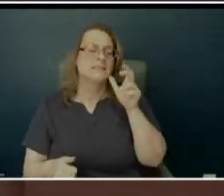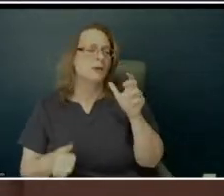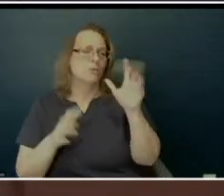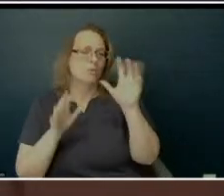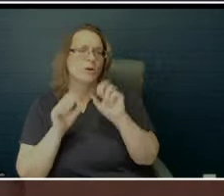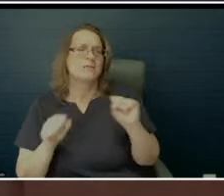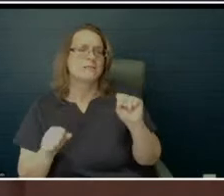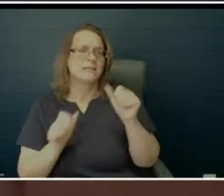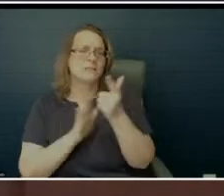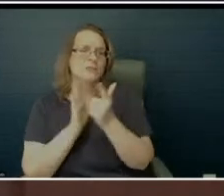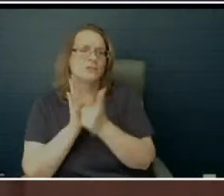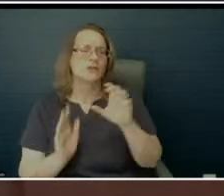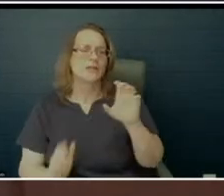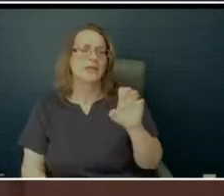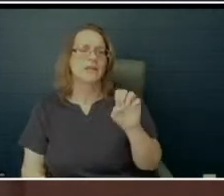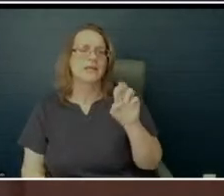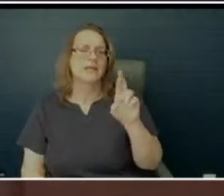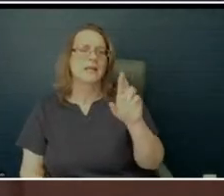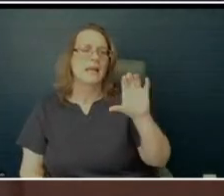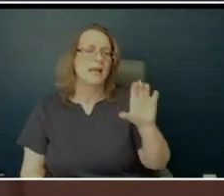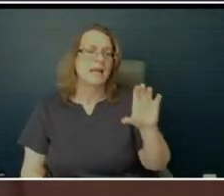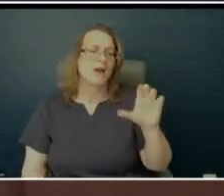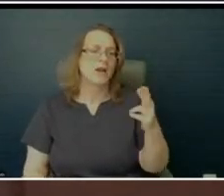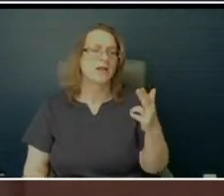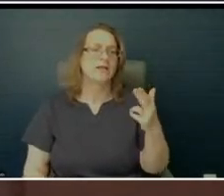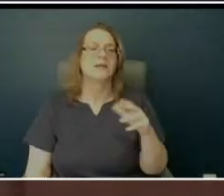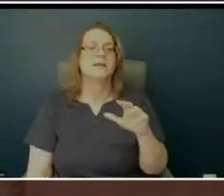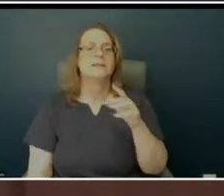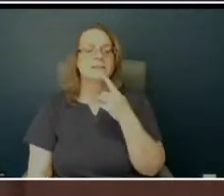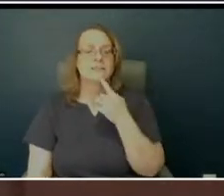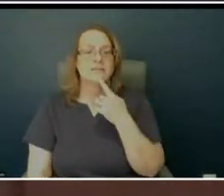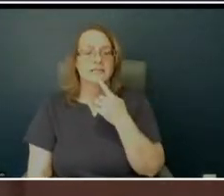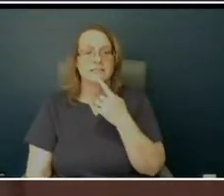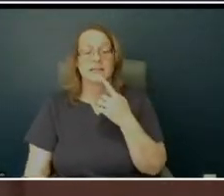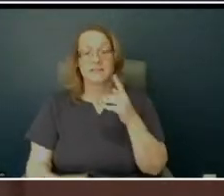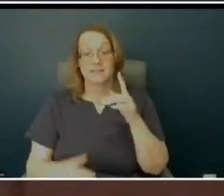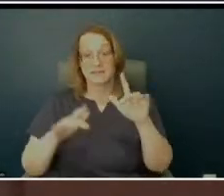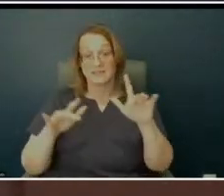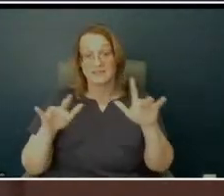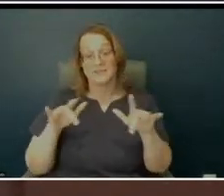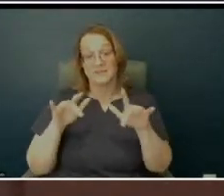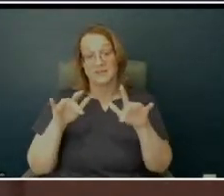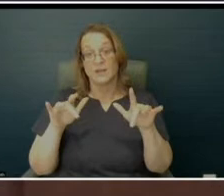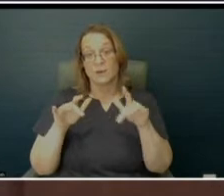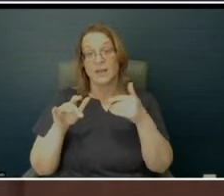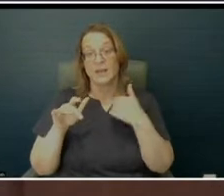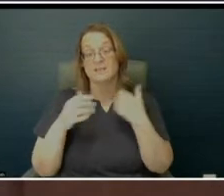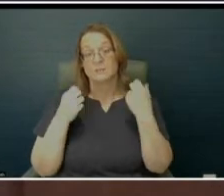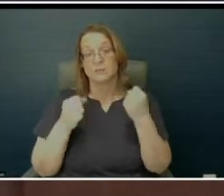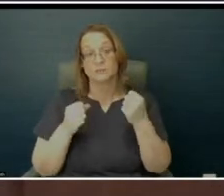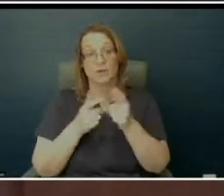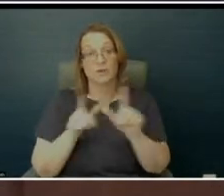plan to overturn the election. I'd like to advise viewers this video contains some strong language.